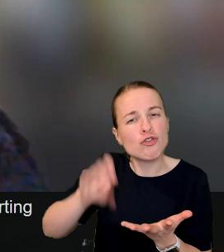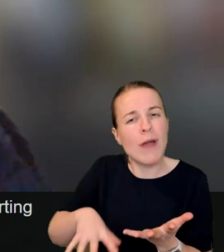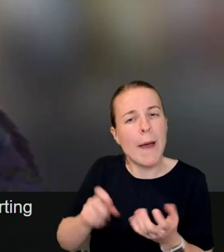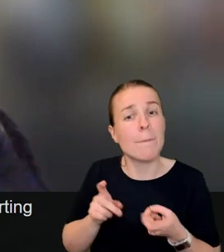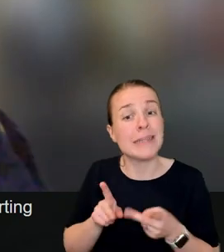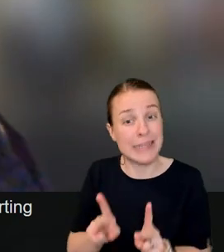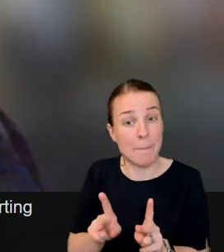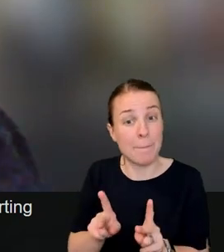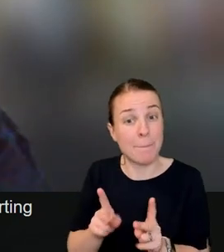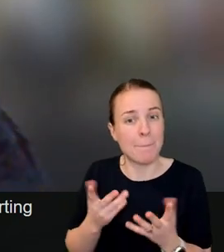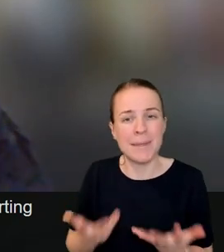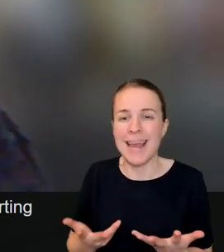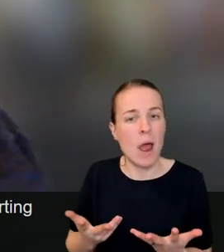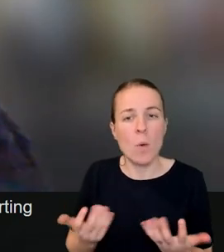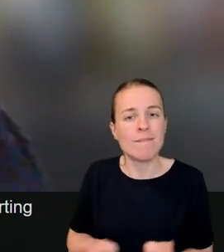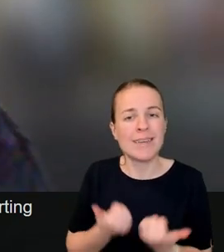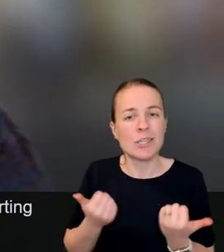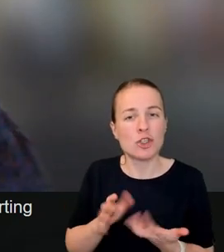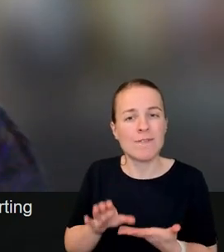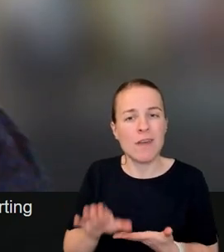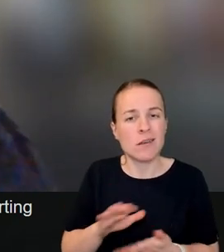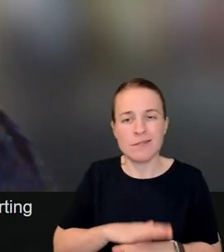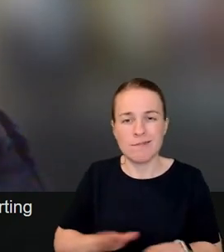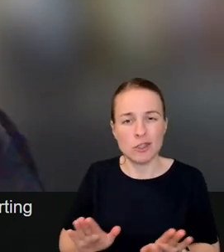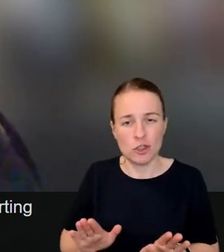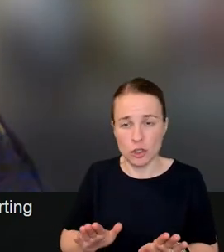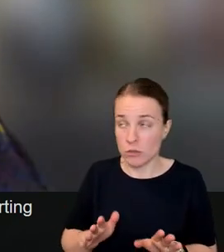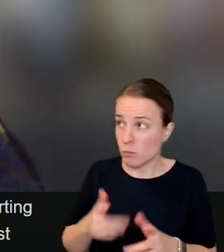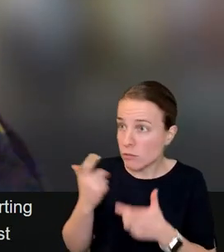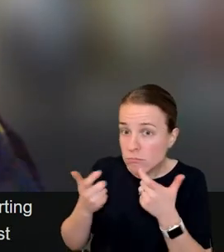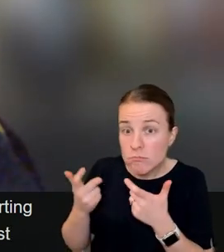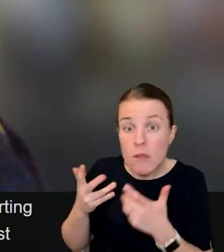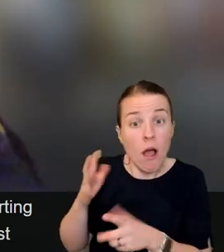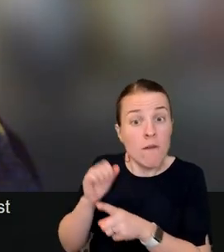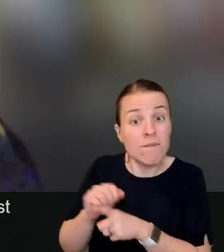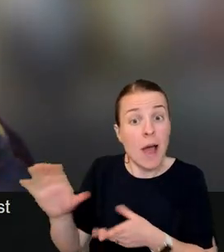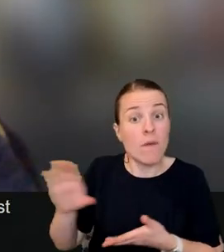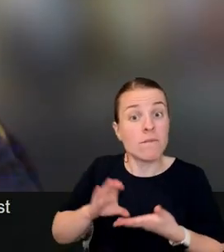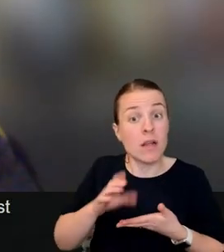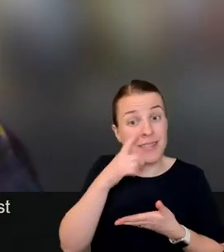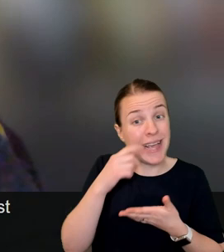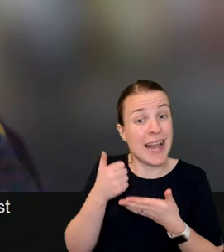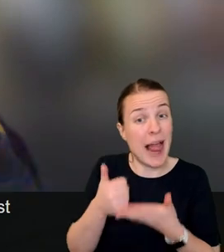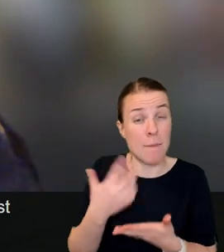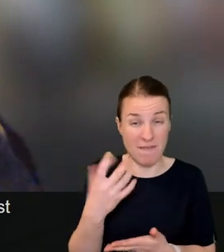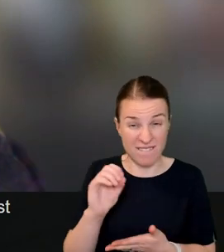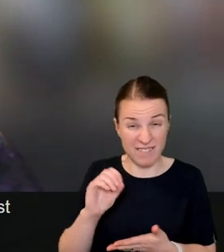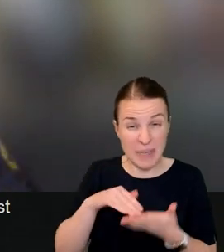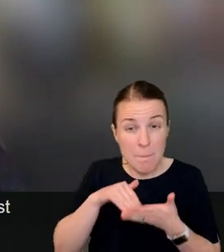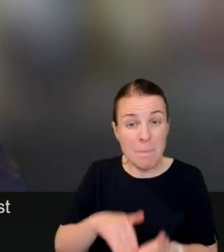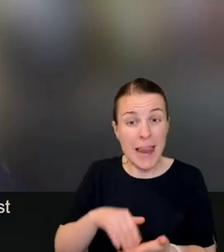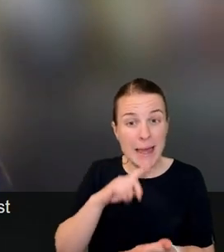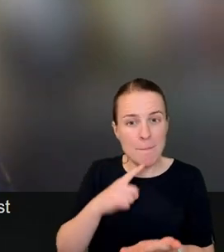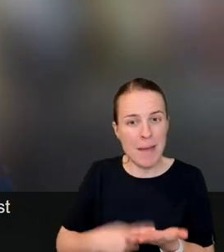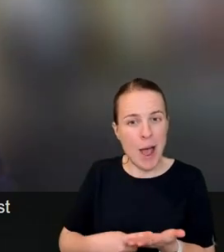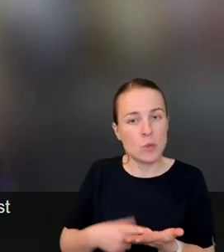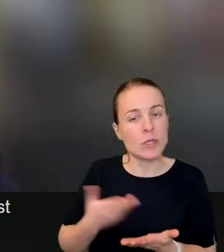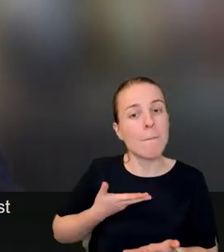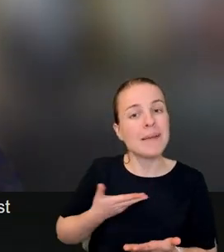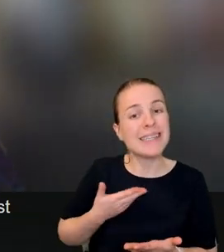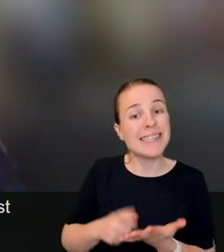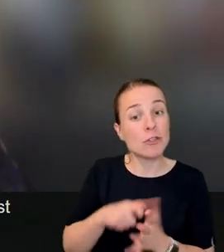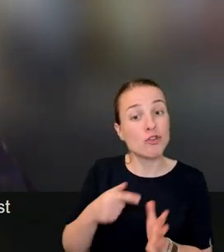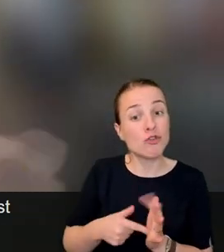now. We found some funding that could help to support that. We found over £50 million in the Business Rate Reserve Fund that could go to